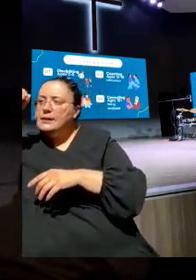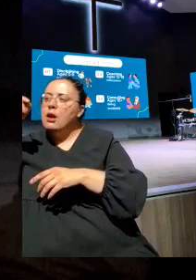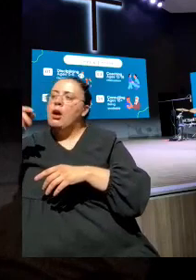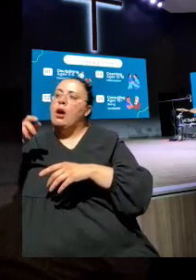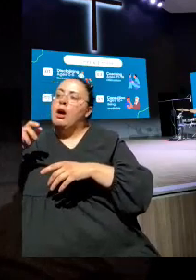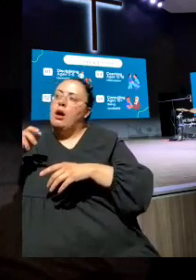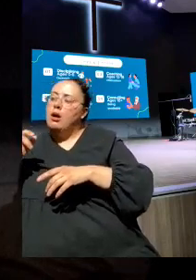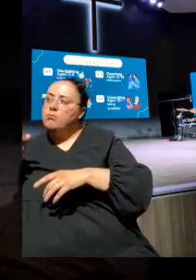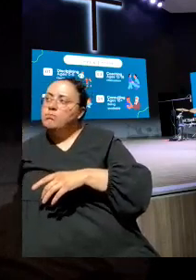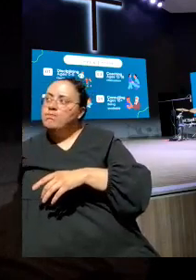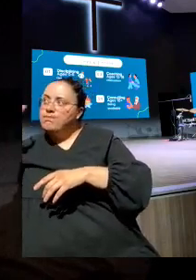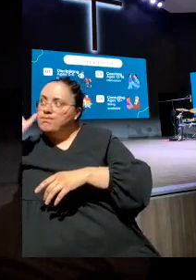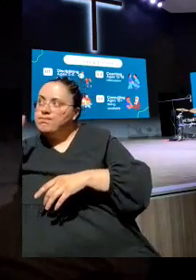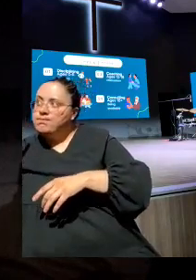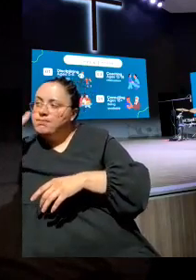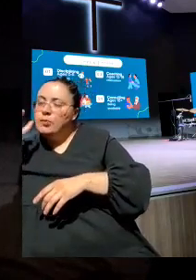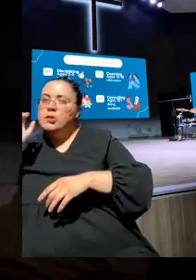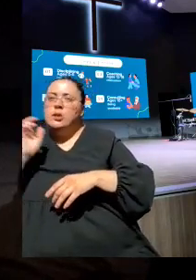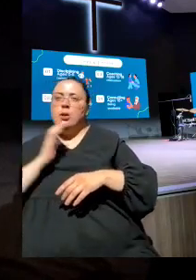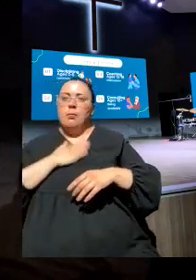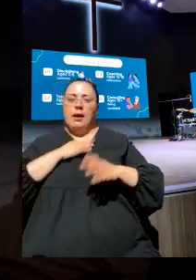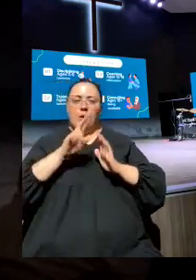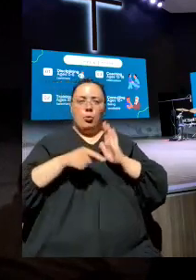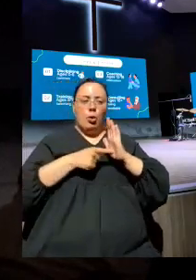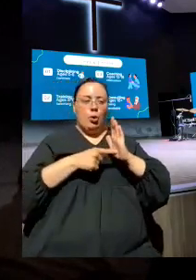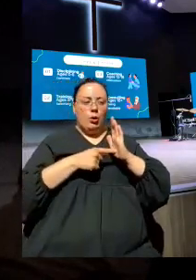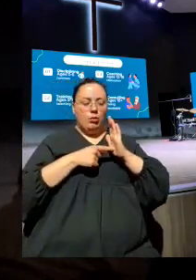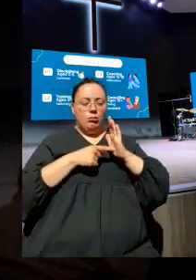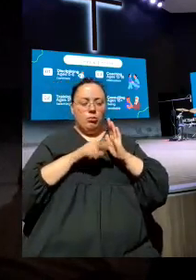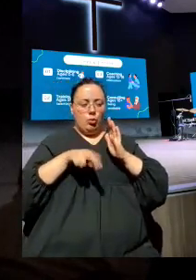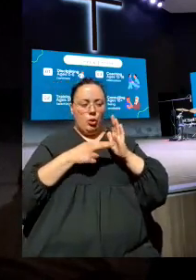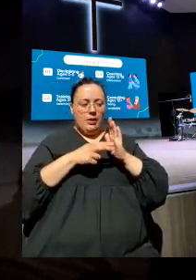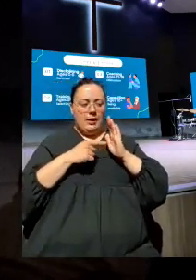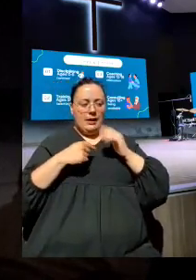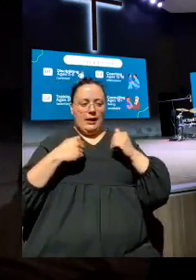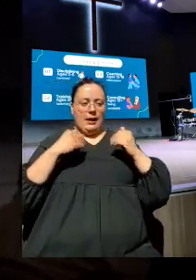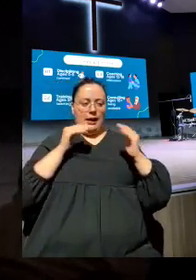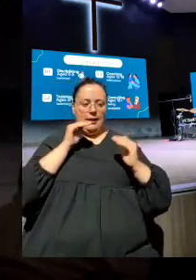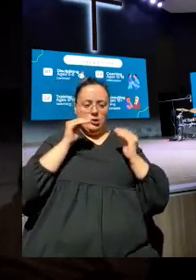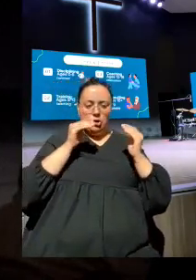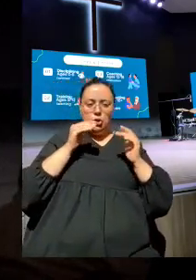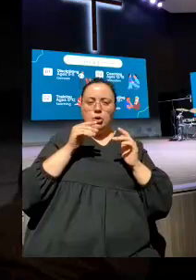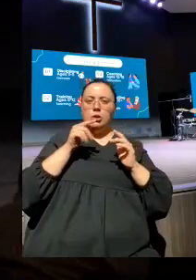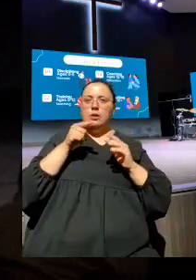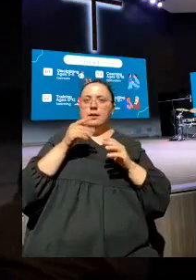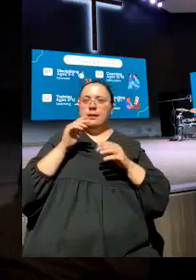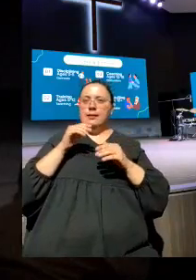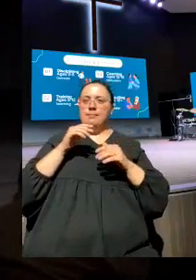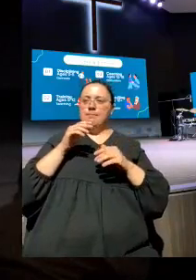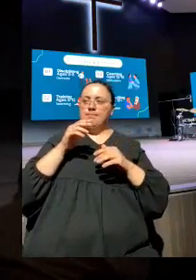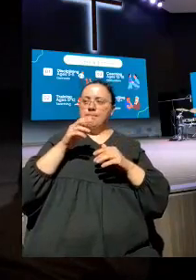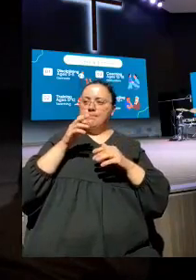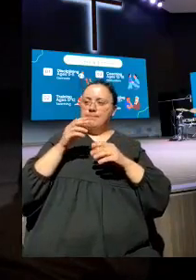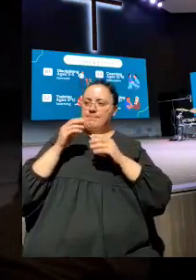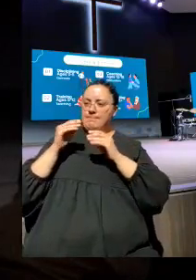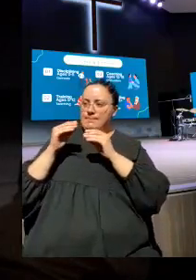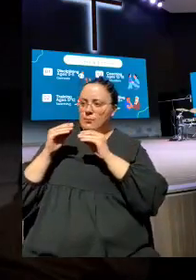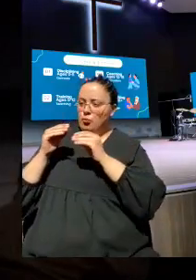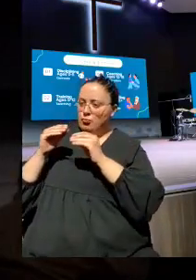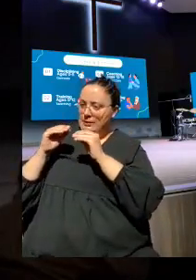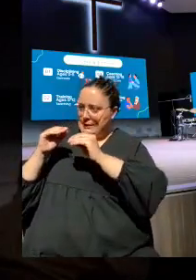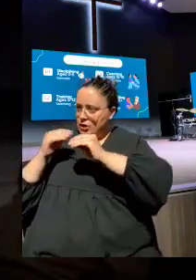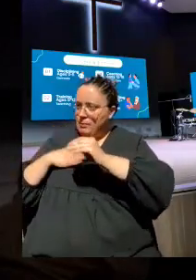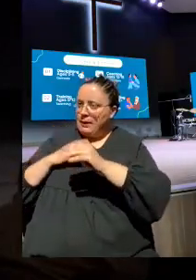always challenge what they're thinking and what they're learning, but to respond to it with thoughtful questions to guide their own processing.